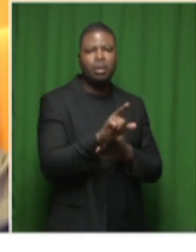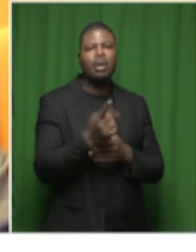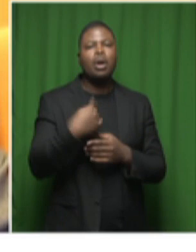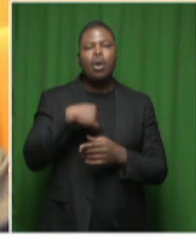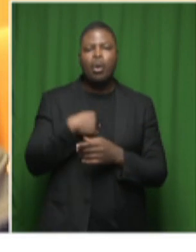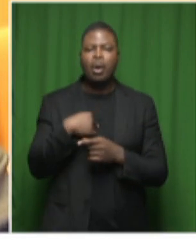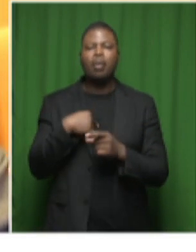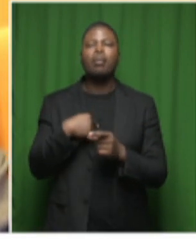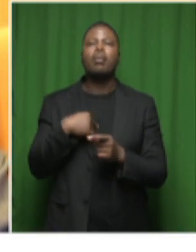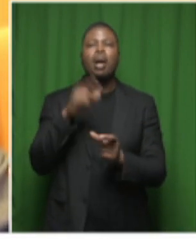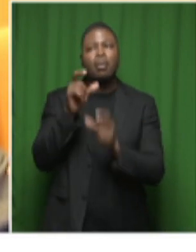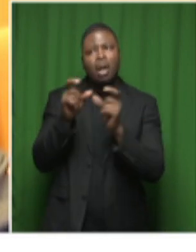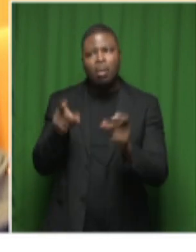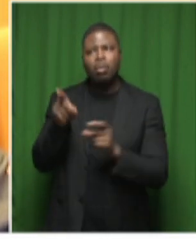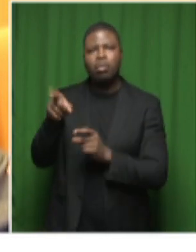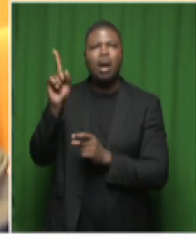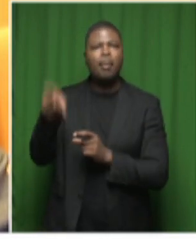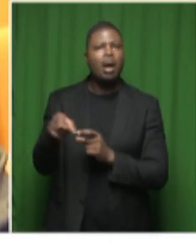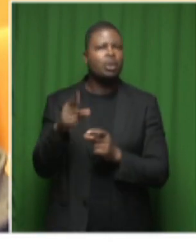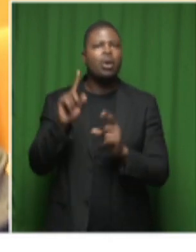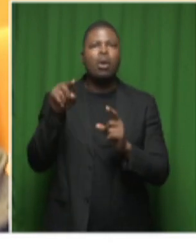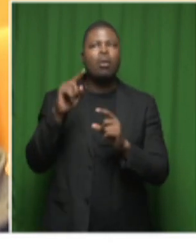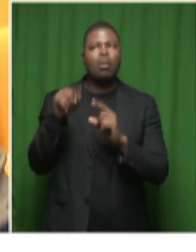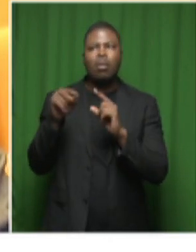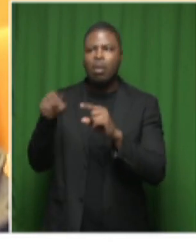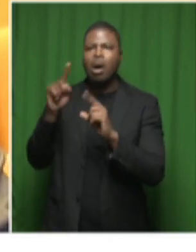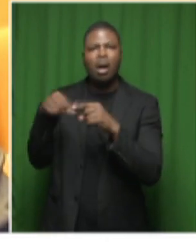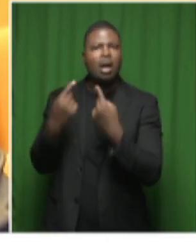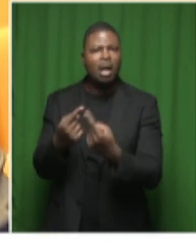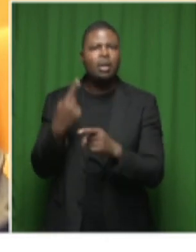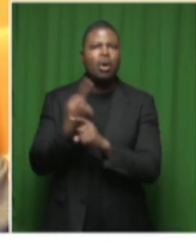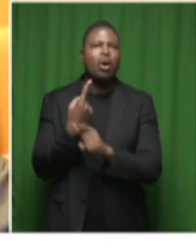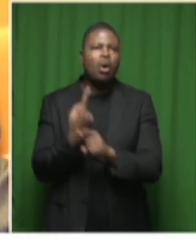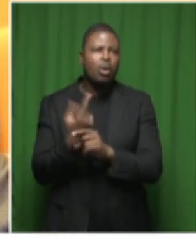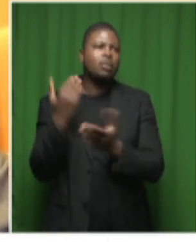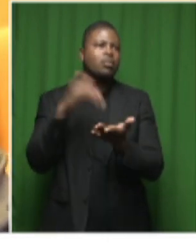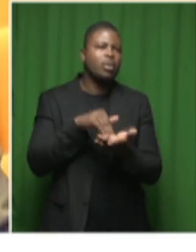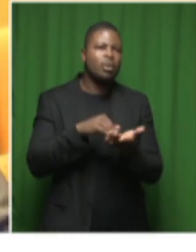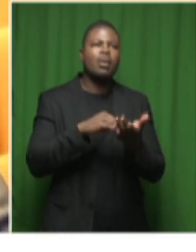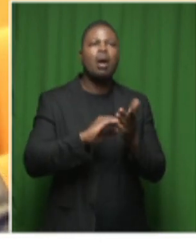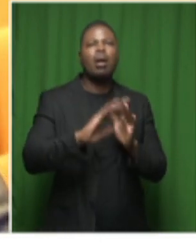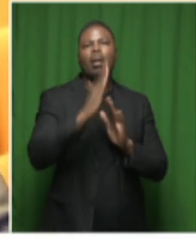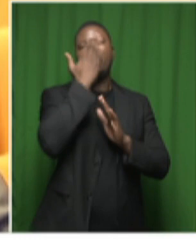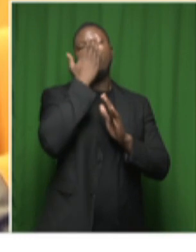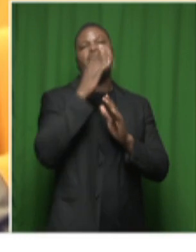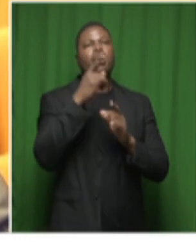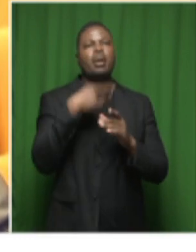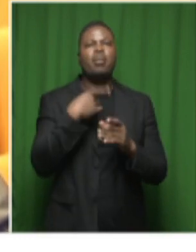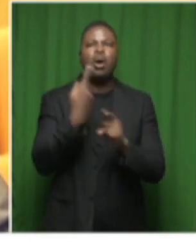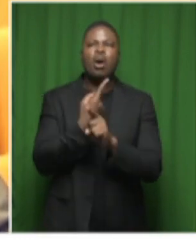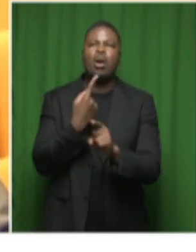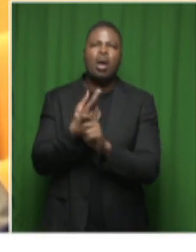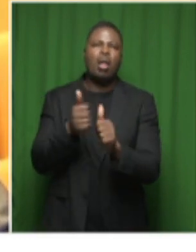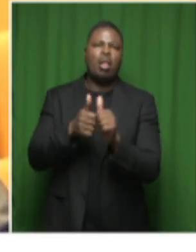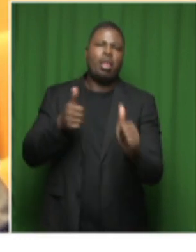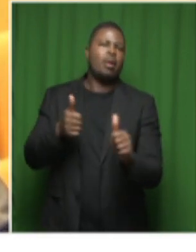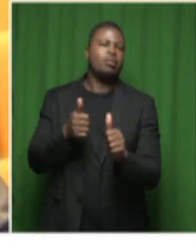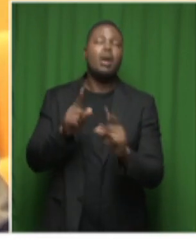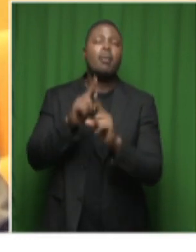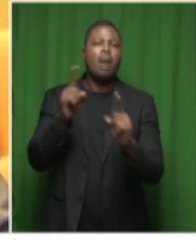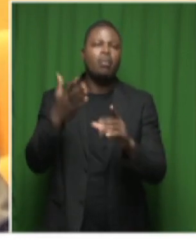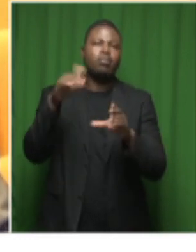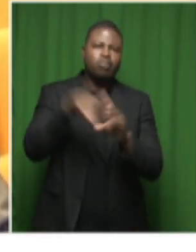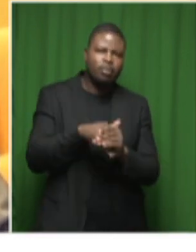stakeholders come at the last minute to address the critical issues in front of us. Just tell us, for the record now, what is